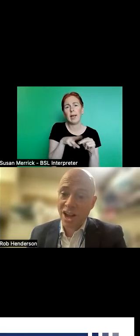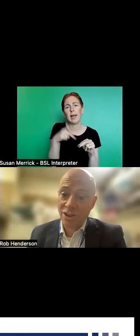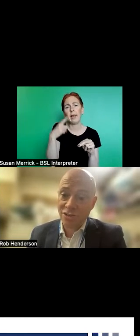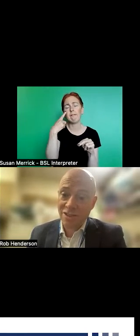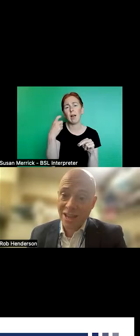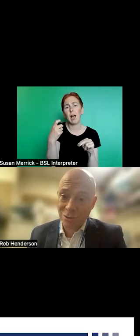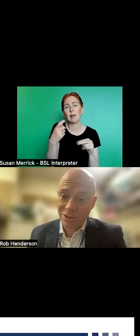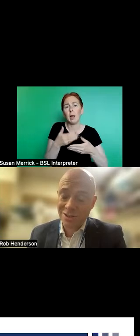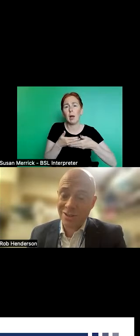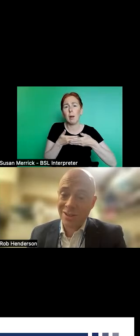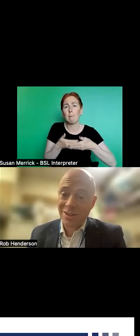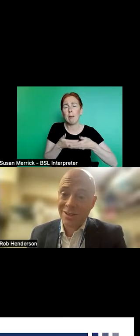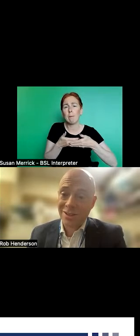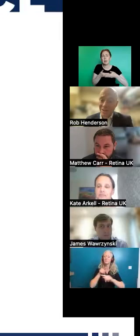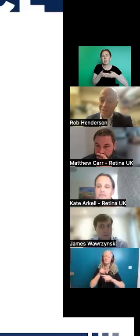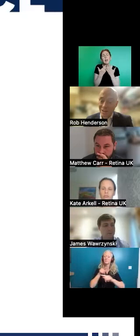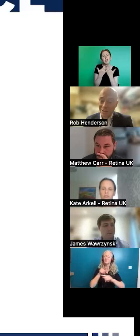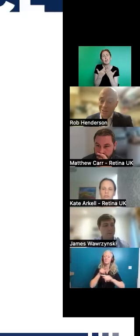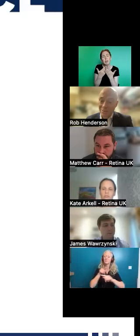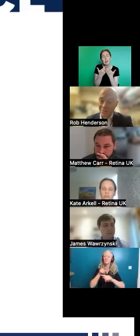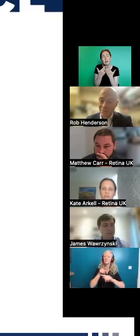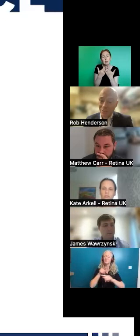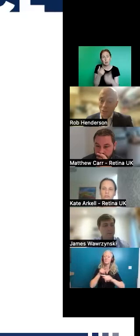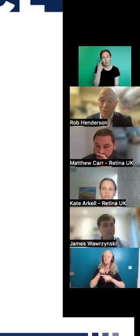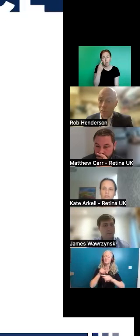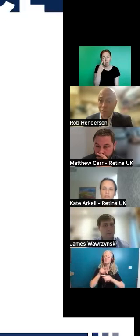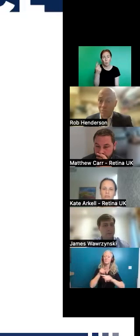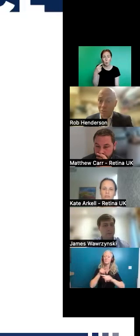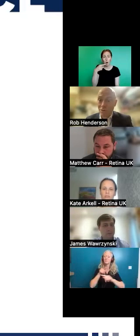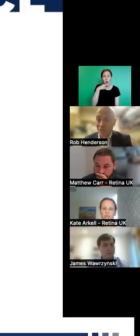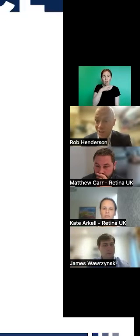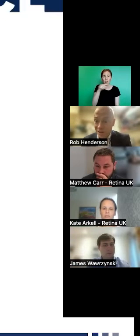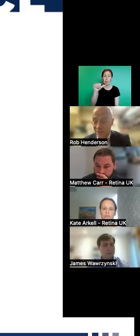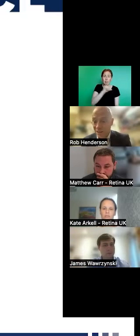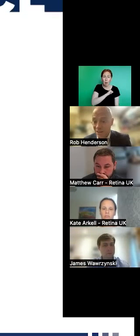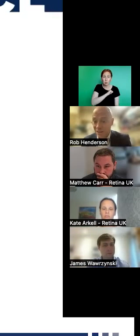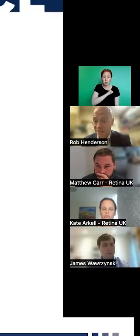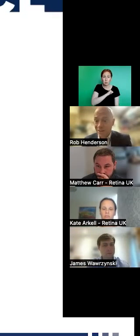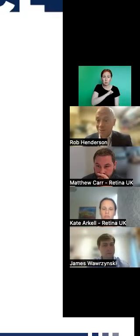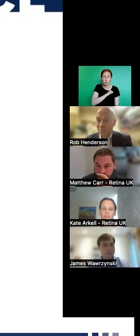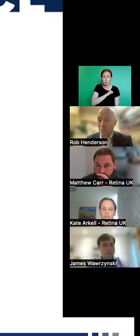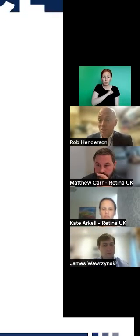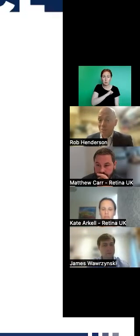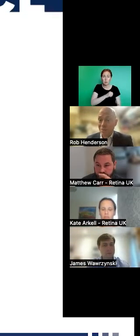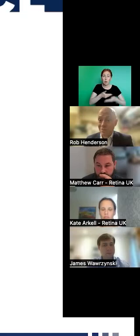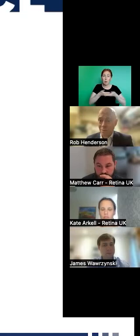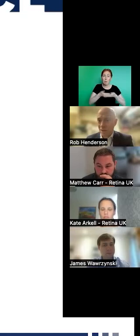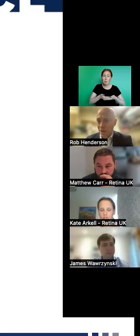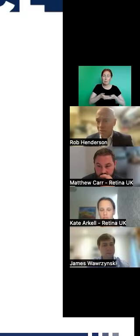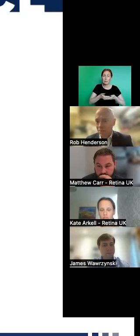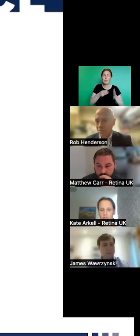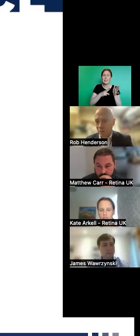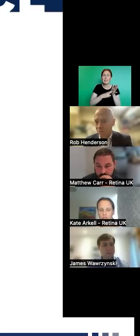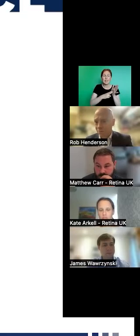at 100,000 neonates who've got no signs of any problems. I mean, they